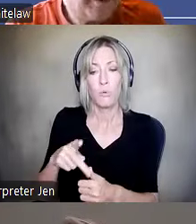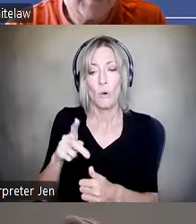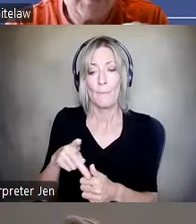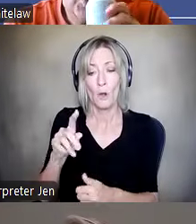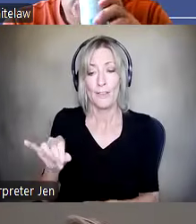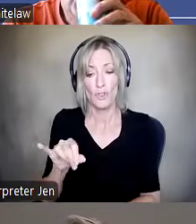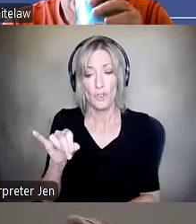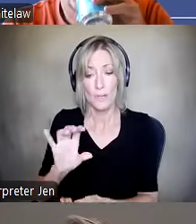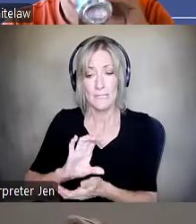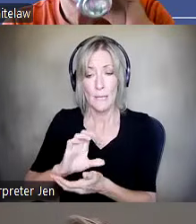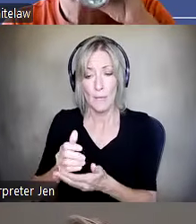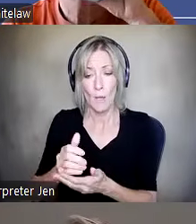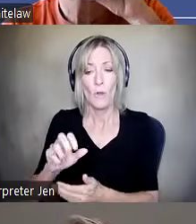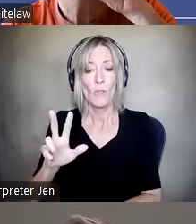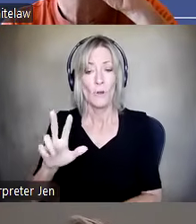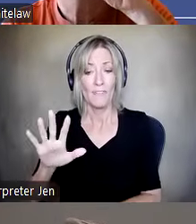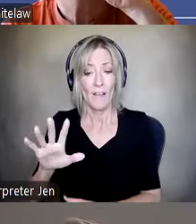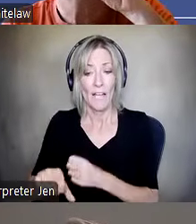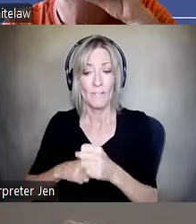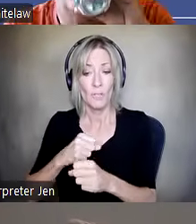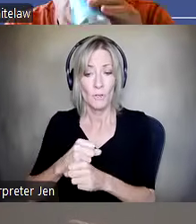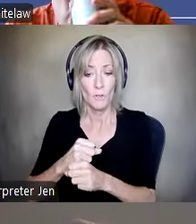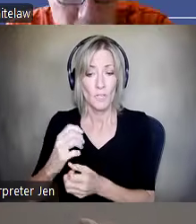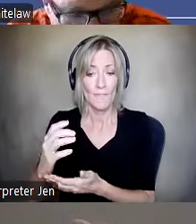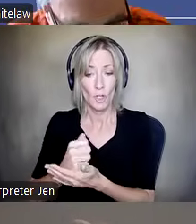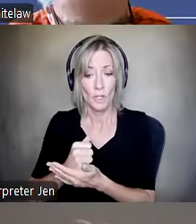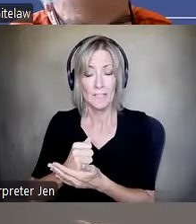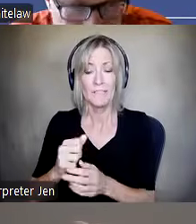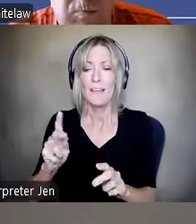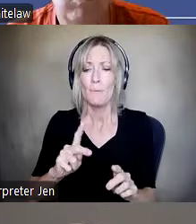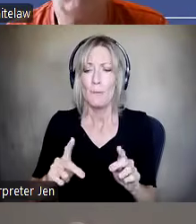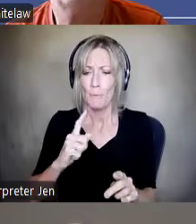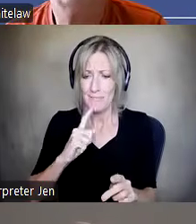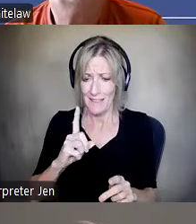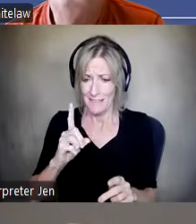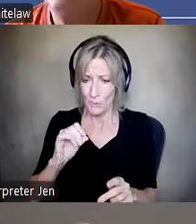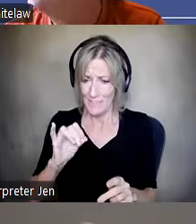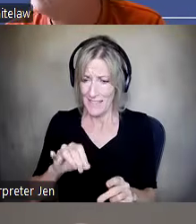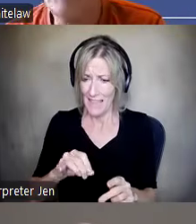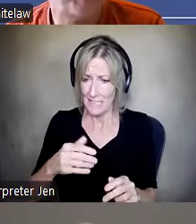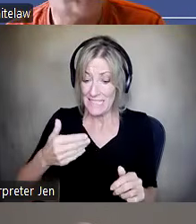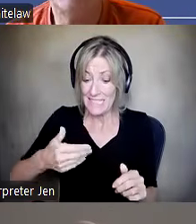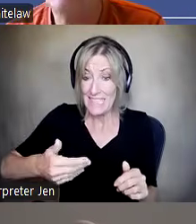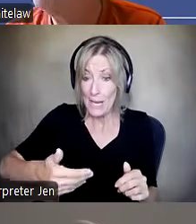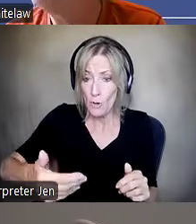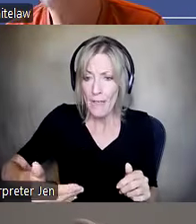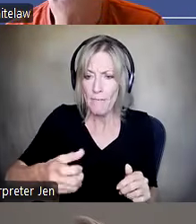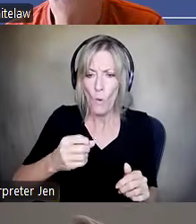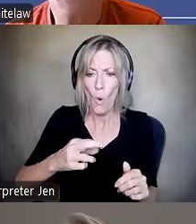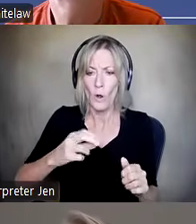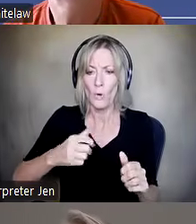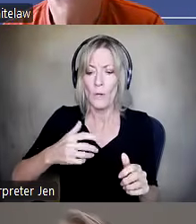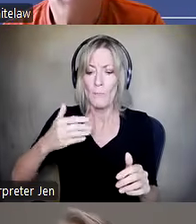those 35 years of earnings. And people were asking, like, are they like consecutive, or can they be in